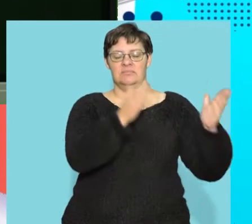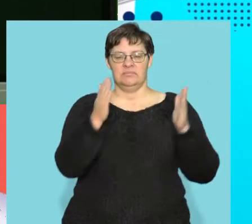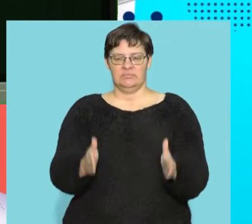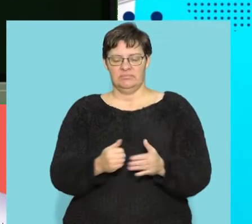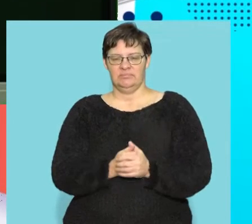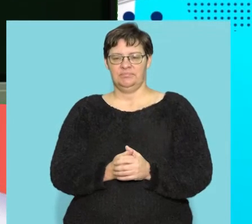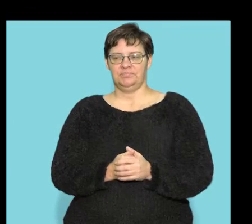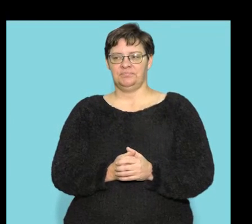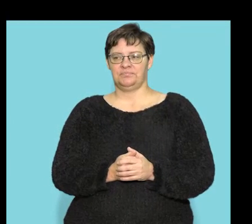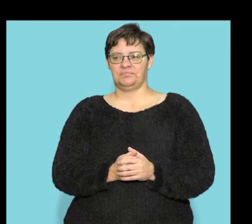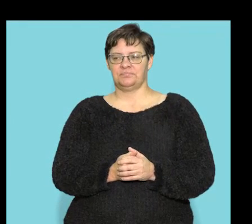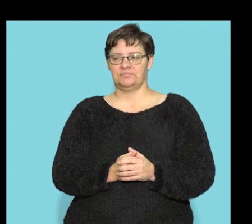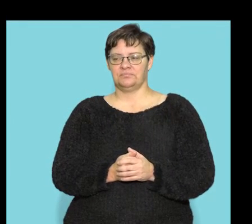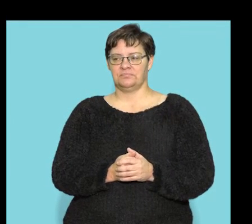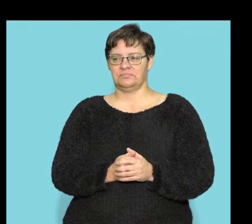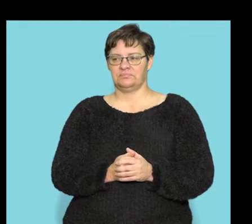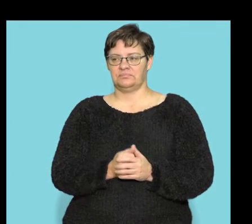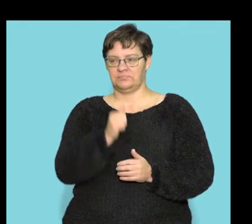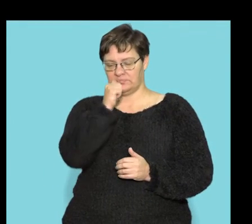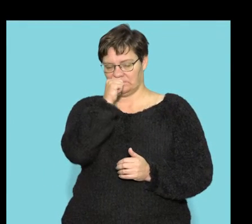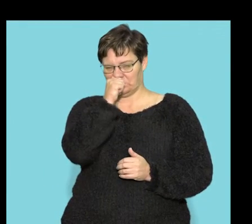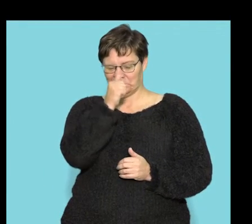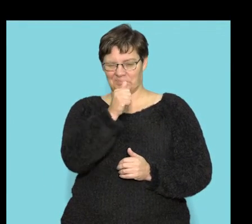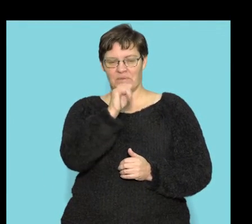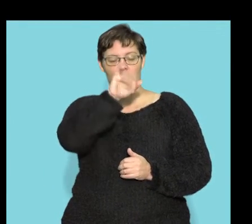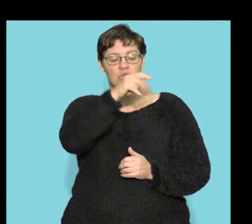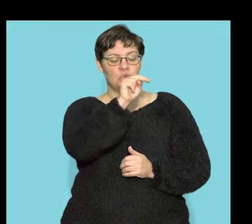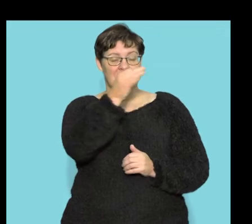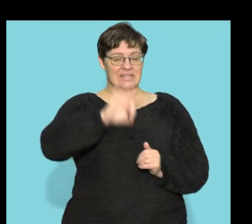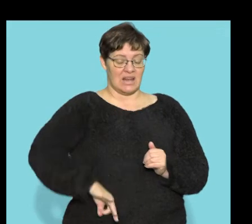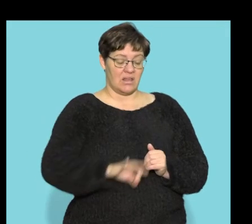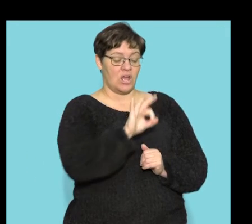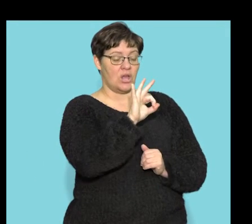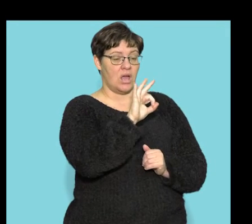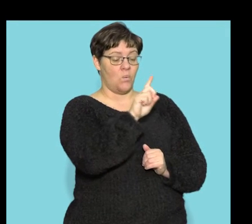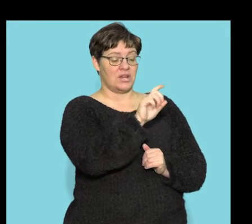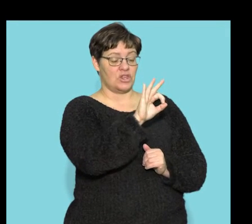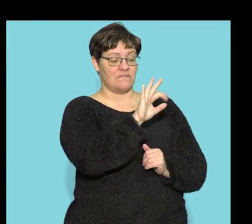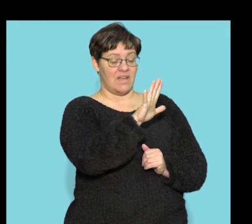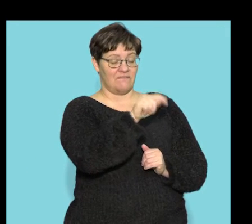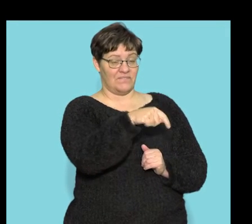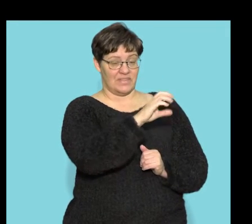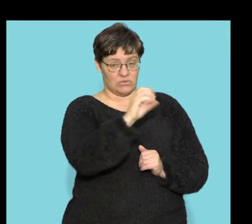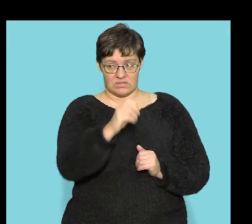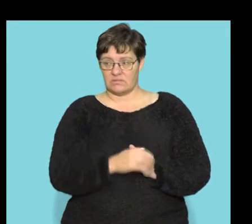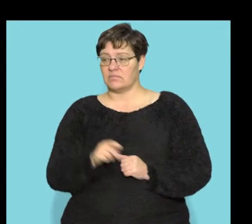The question says, your June salary was 135,000, your July salary